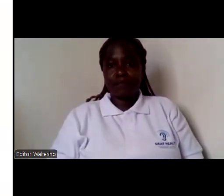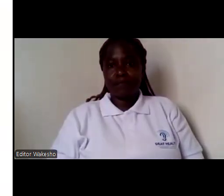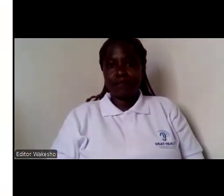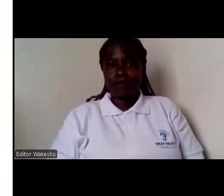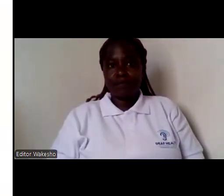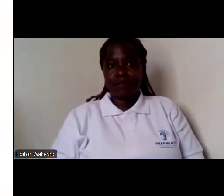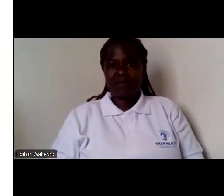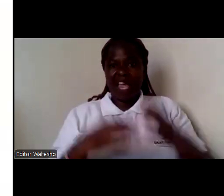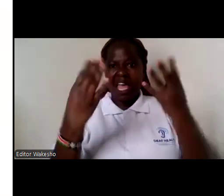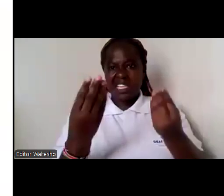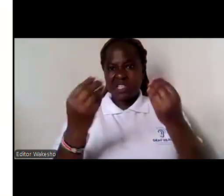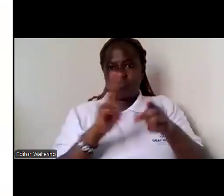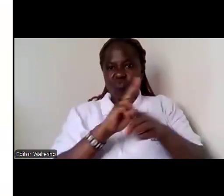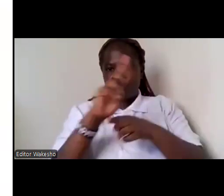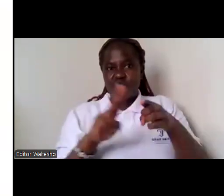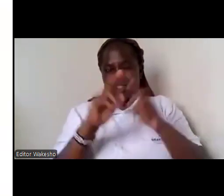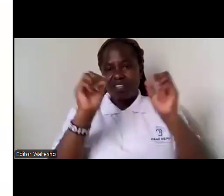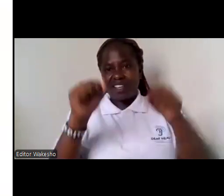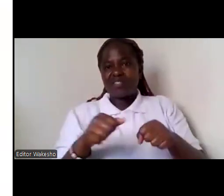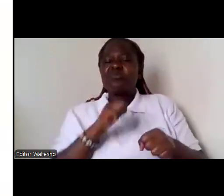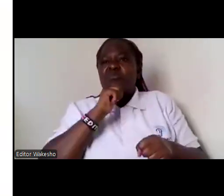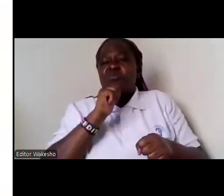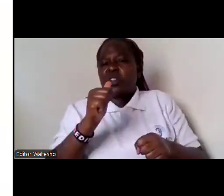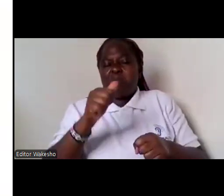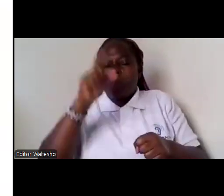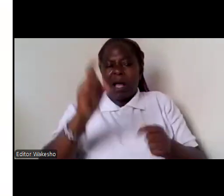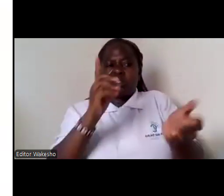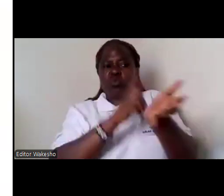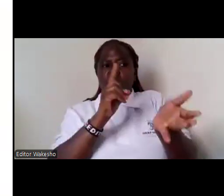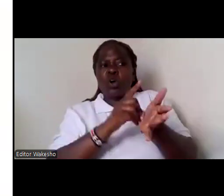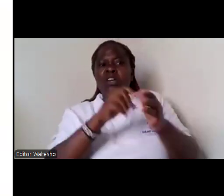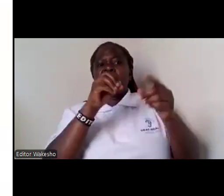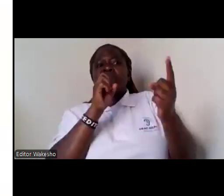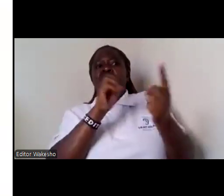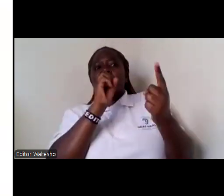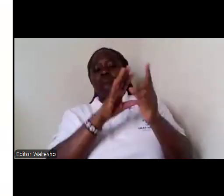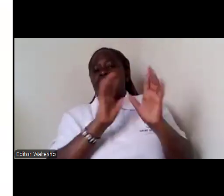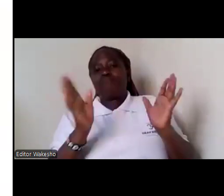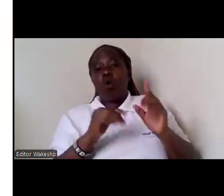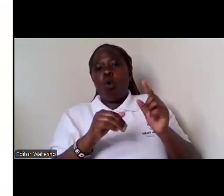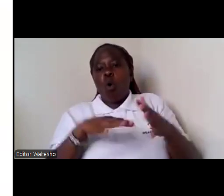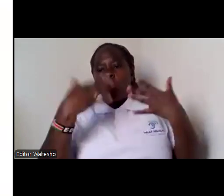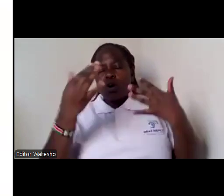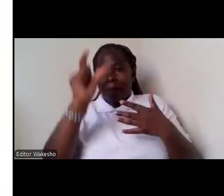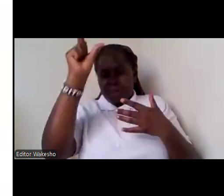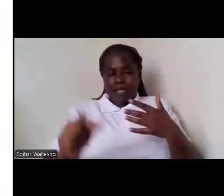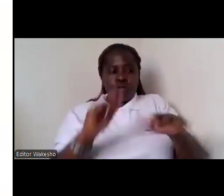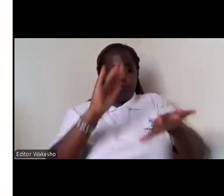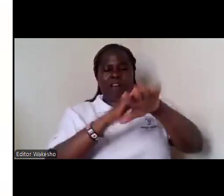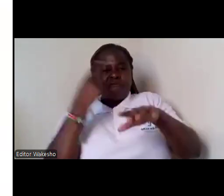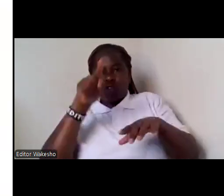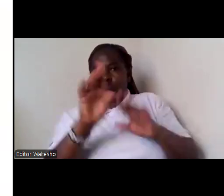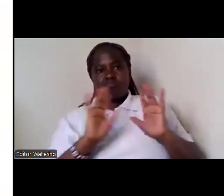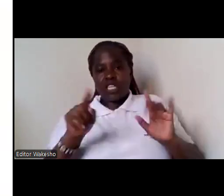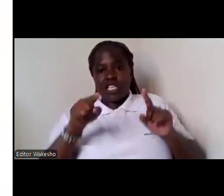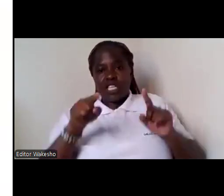It's easy to use. You don't need a doctor or someone to put it on. You literally just peel